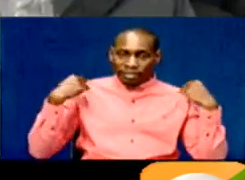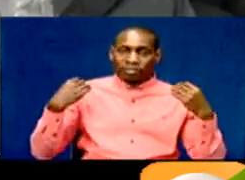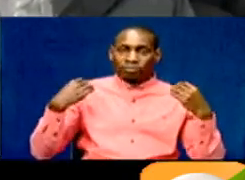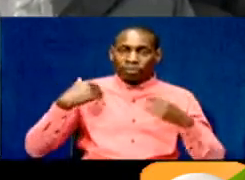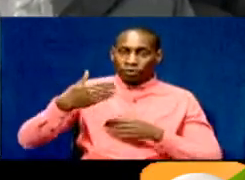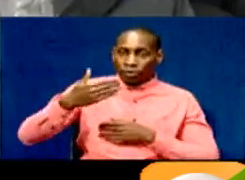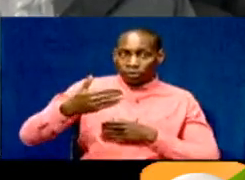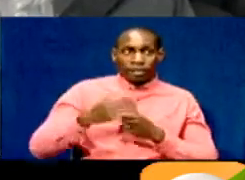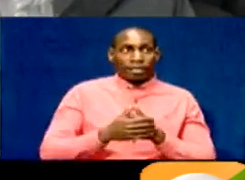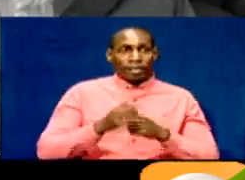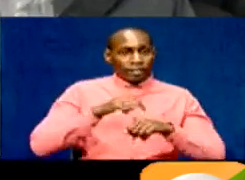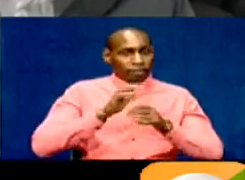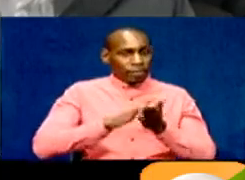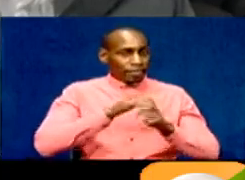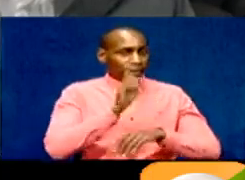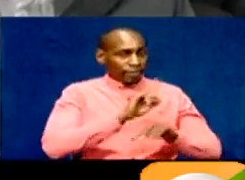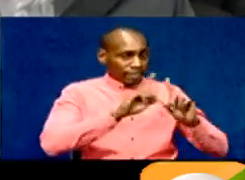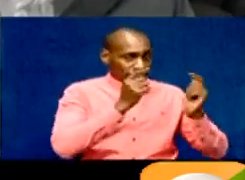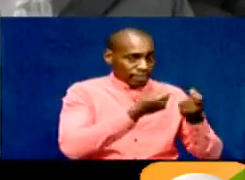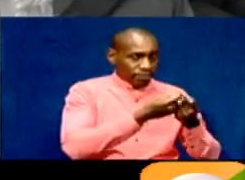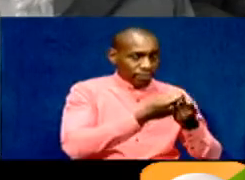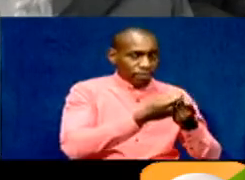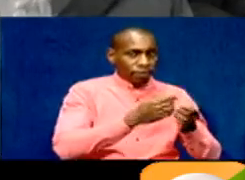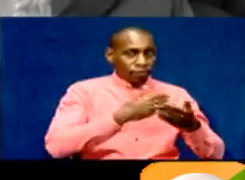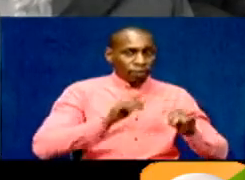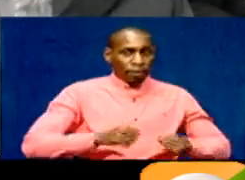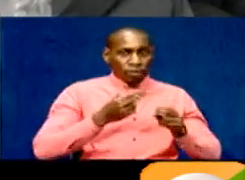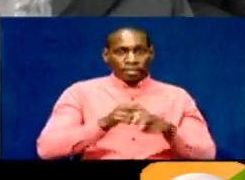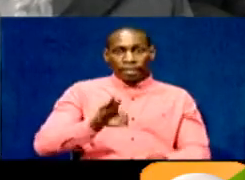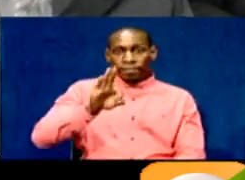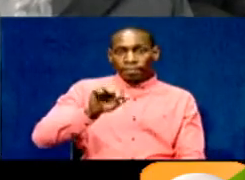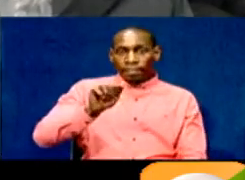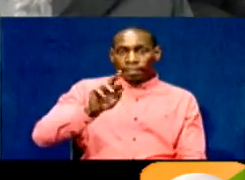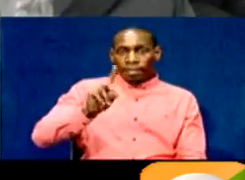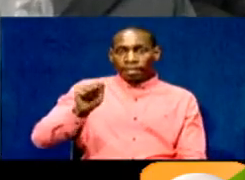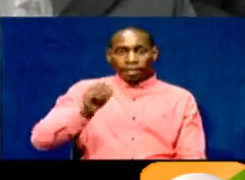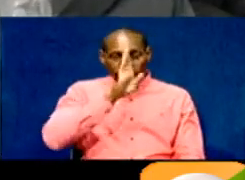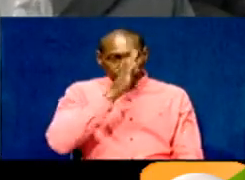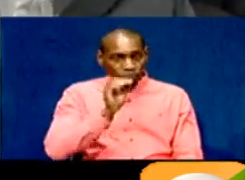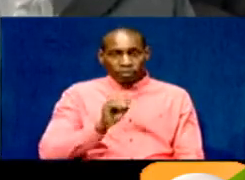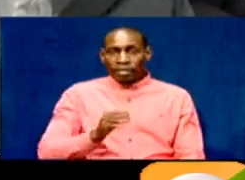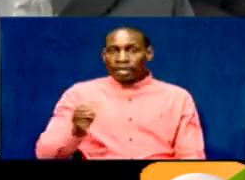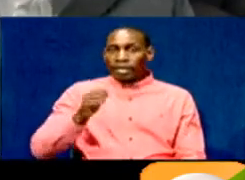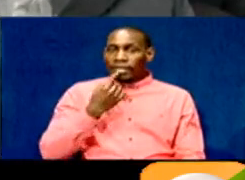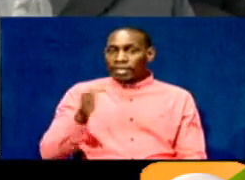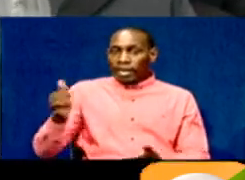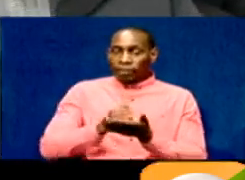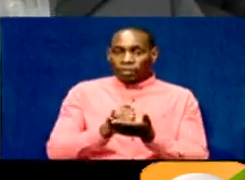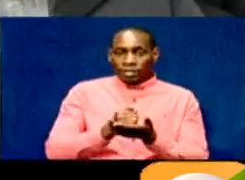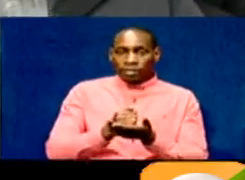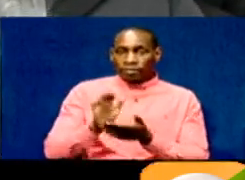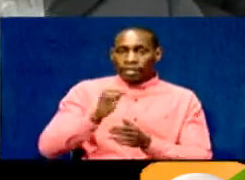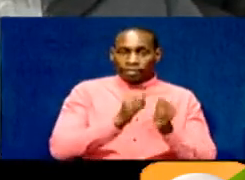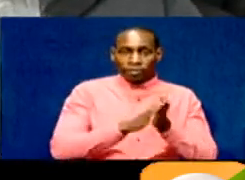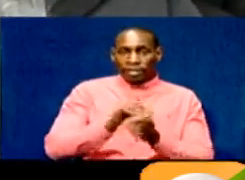forth. And when I sent the tip to our then boss, Farida Karune, she had no doubts and said, take Ndong for sports, Kirigo, I'll take her